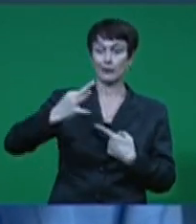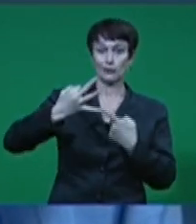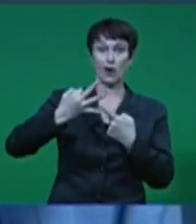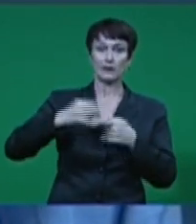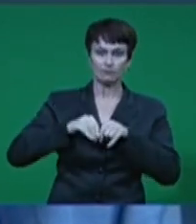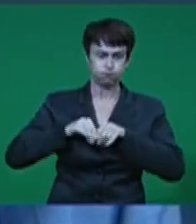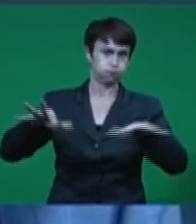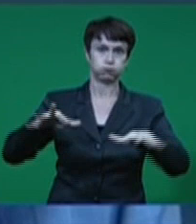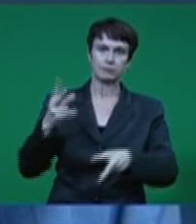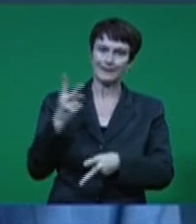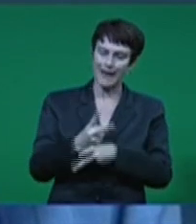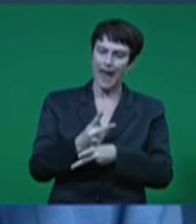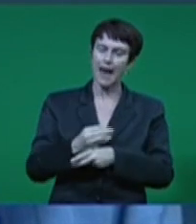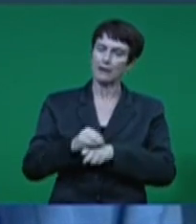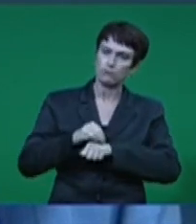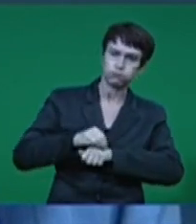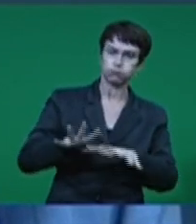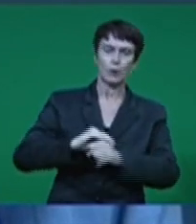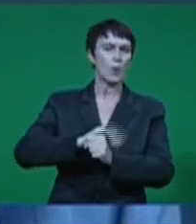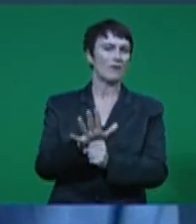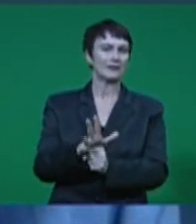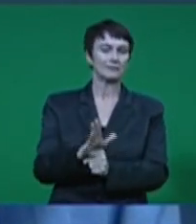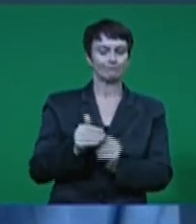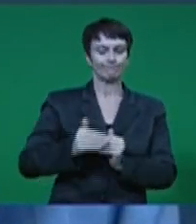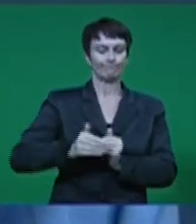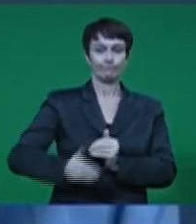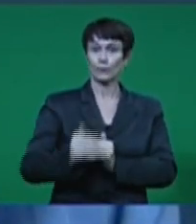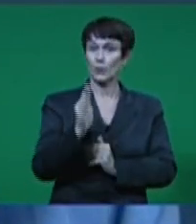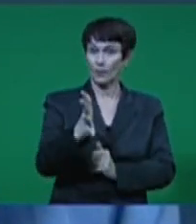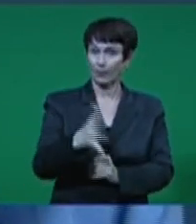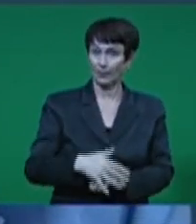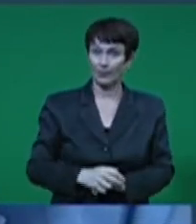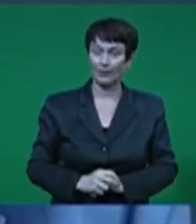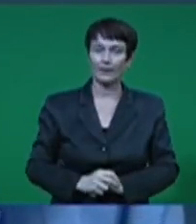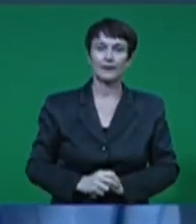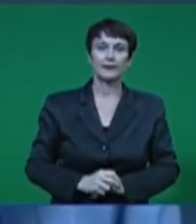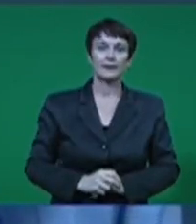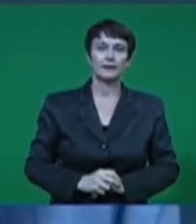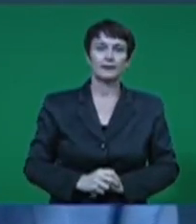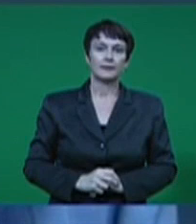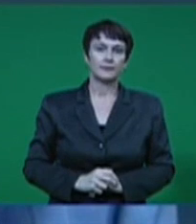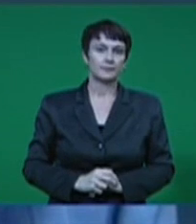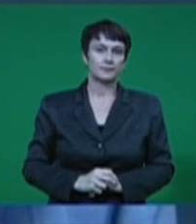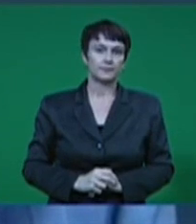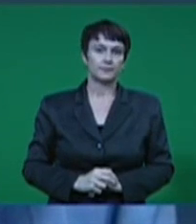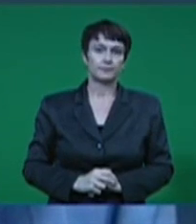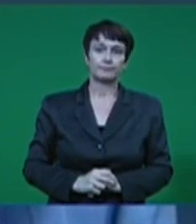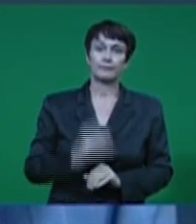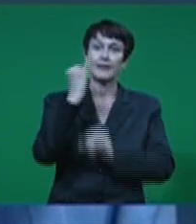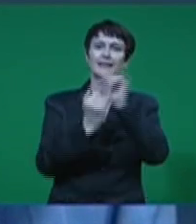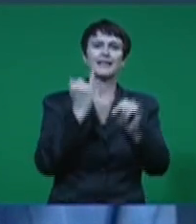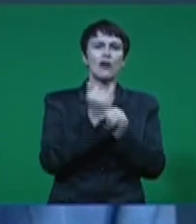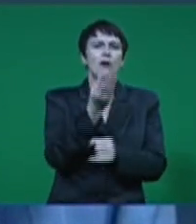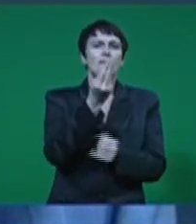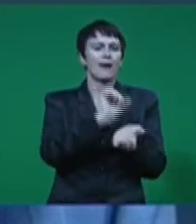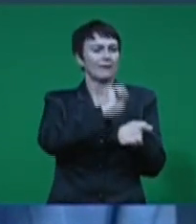wave of virus infection is probable in the near future. The International Monetary Fund's April